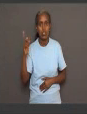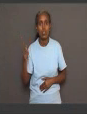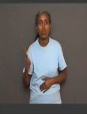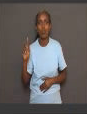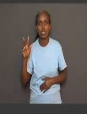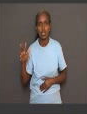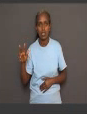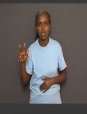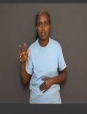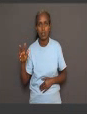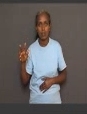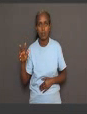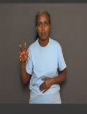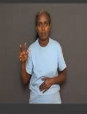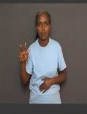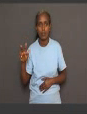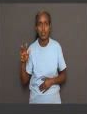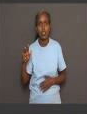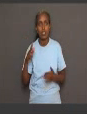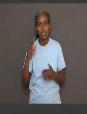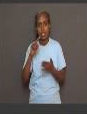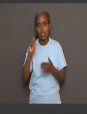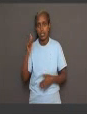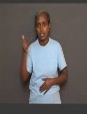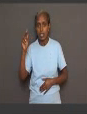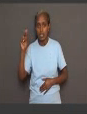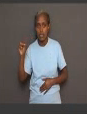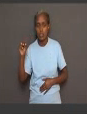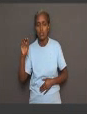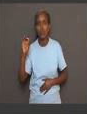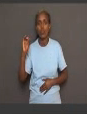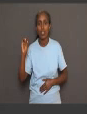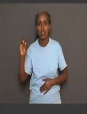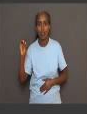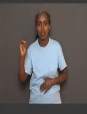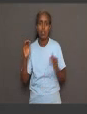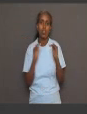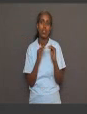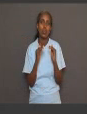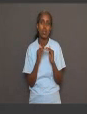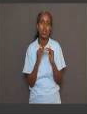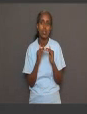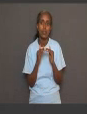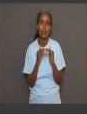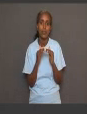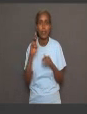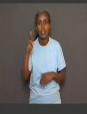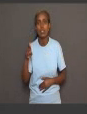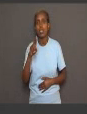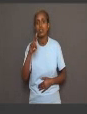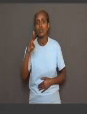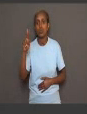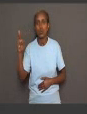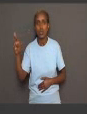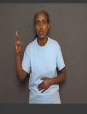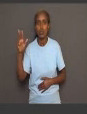over 3, then the tangent of theta equals the square